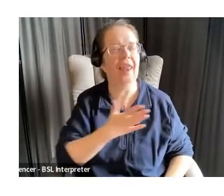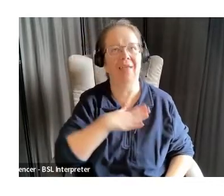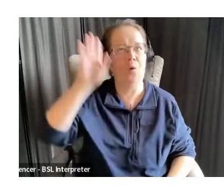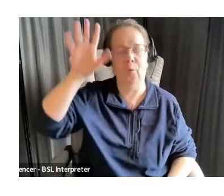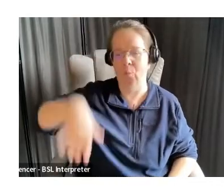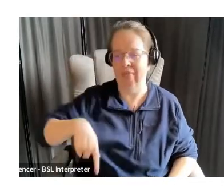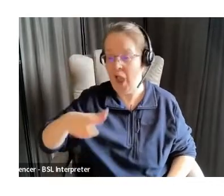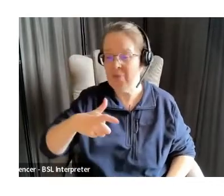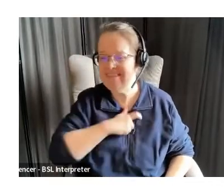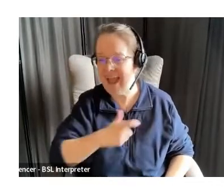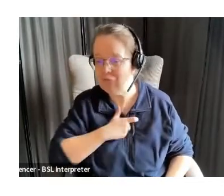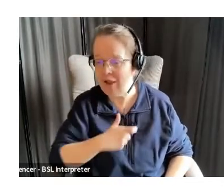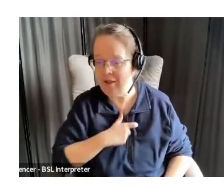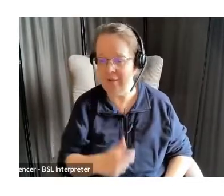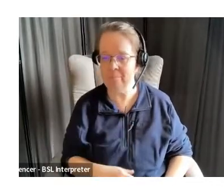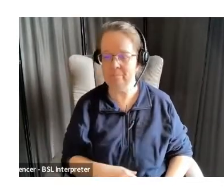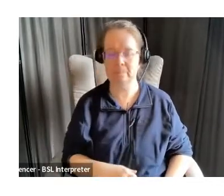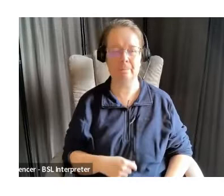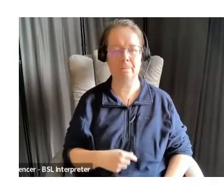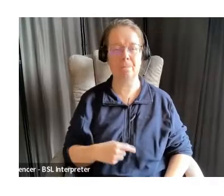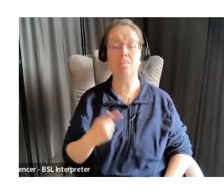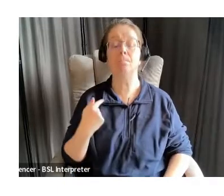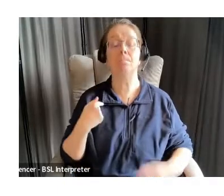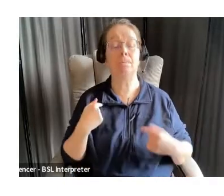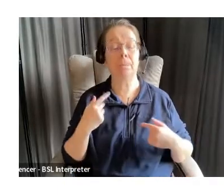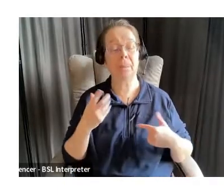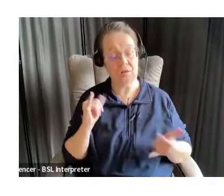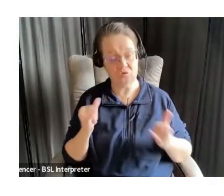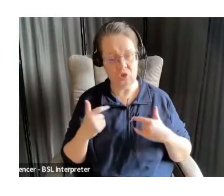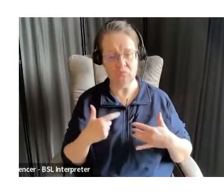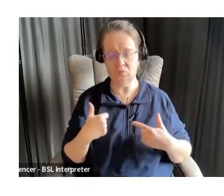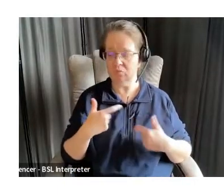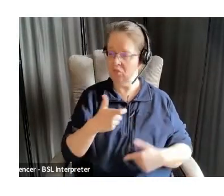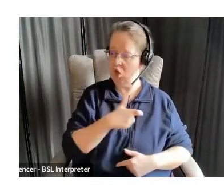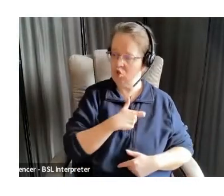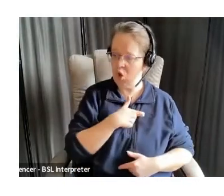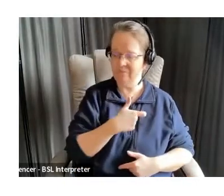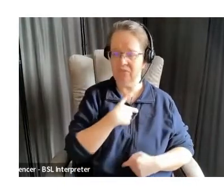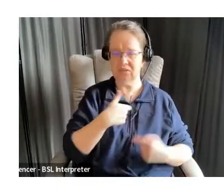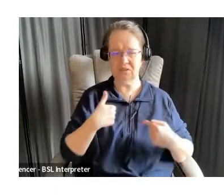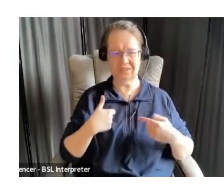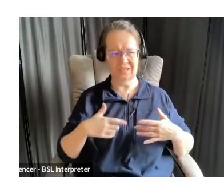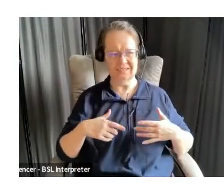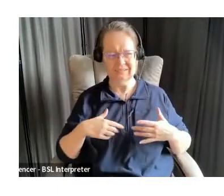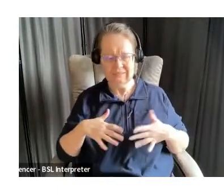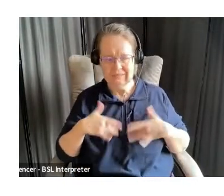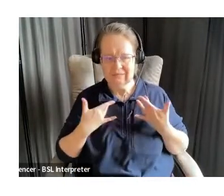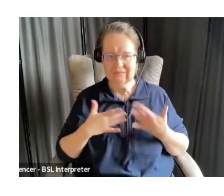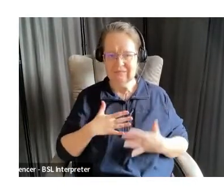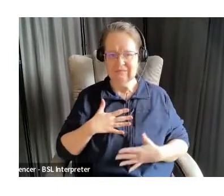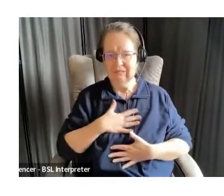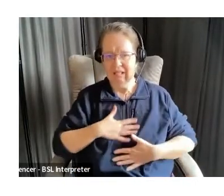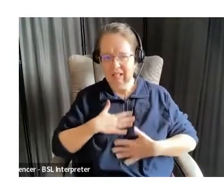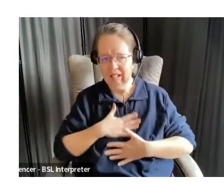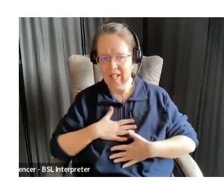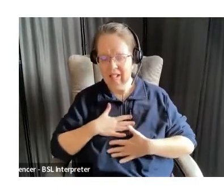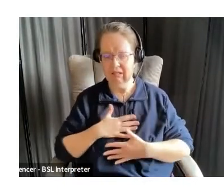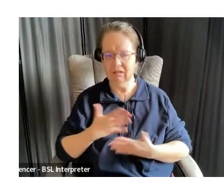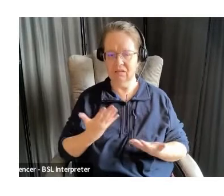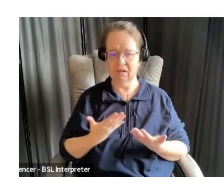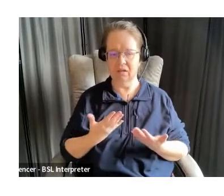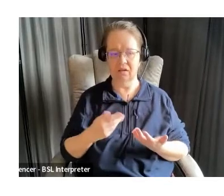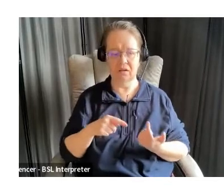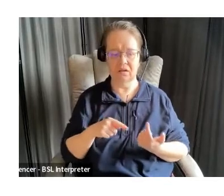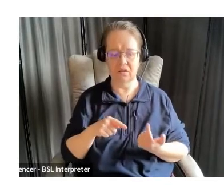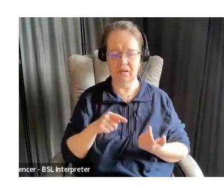those. Okay. Sometimes we can be feeling really nervous or quite nervous, anxious. You know,